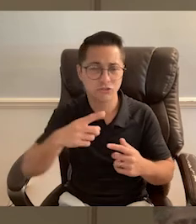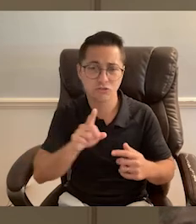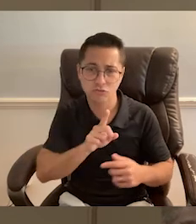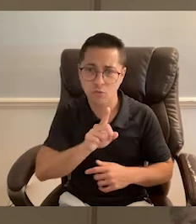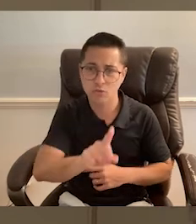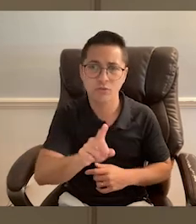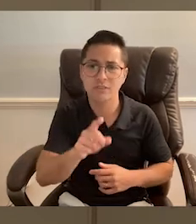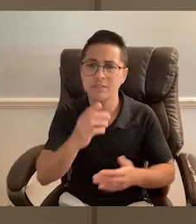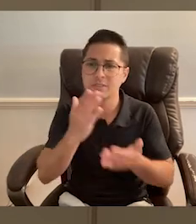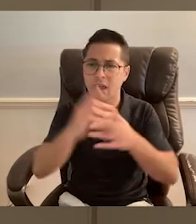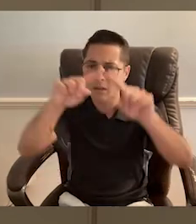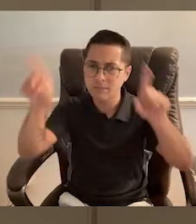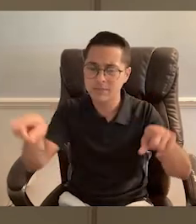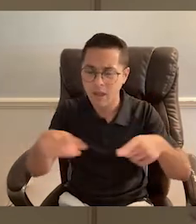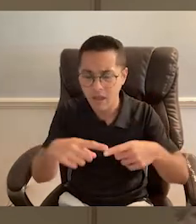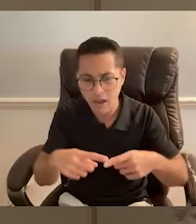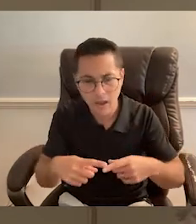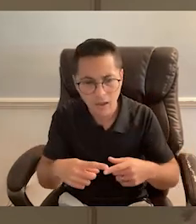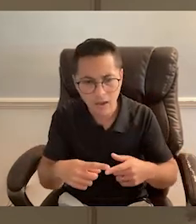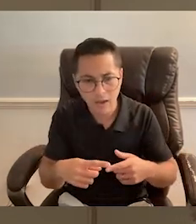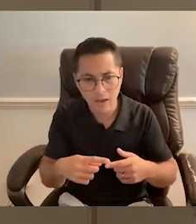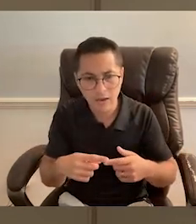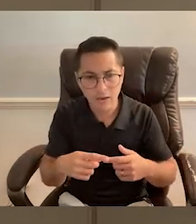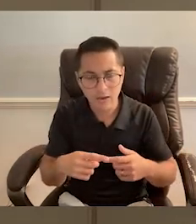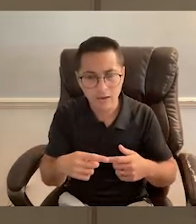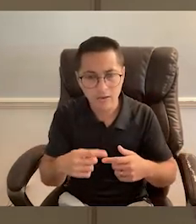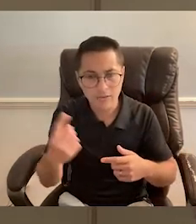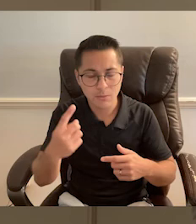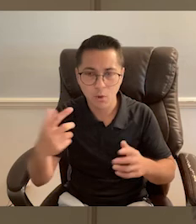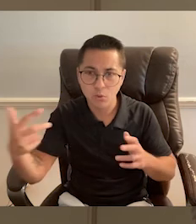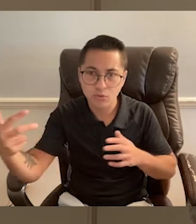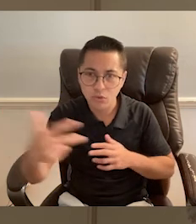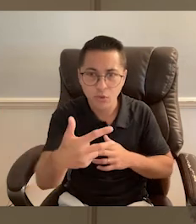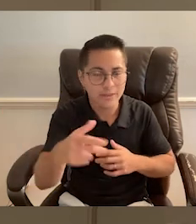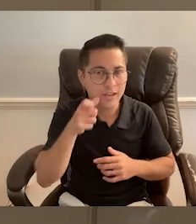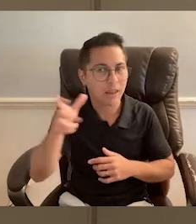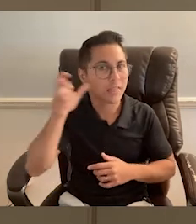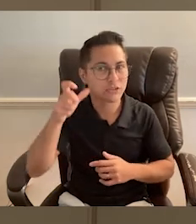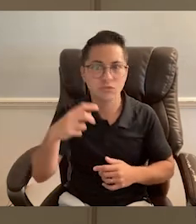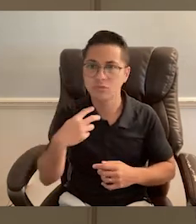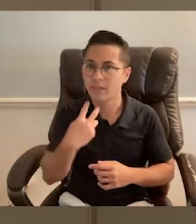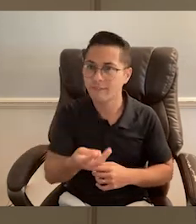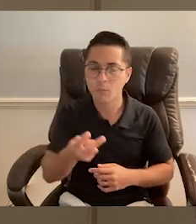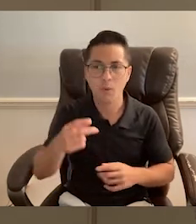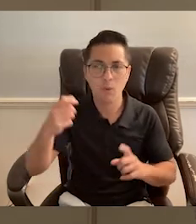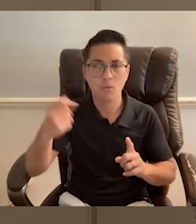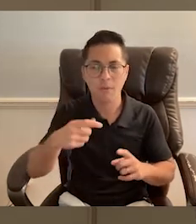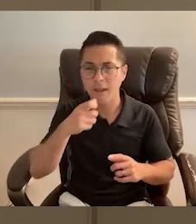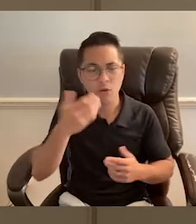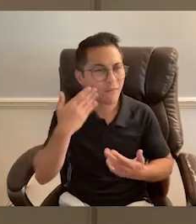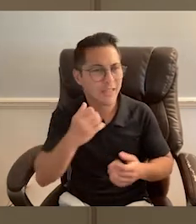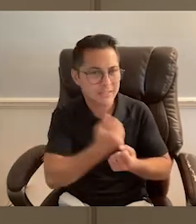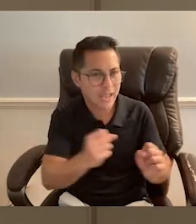of, there's actually, right now, National Science Foundation wants to come up with all kinds of stuff, and they